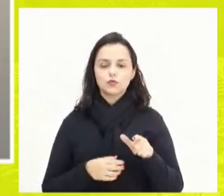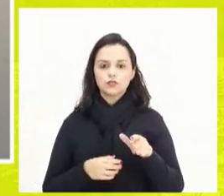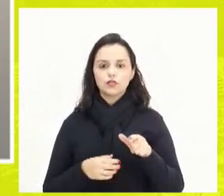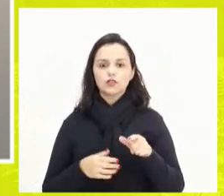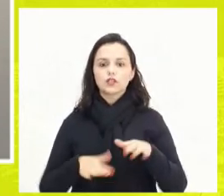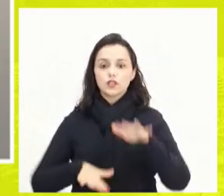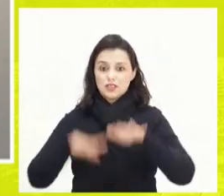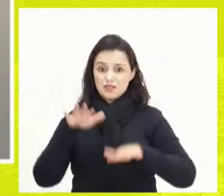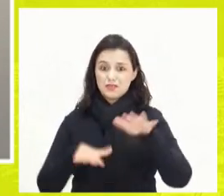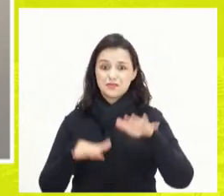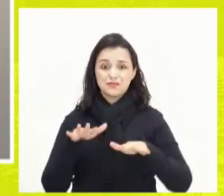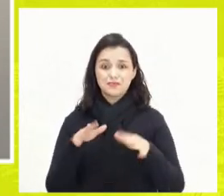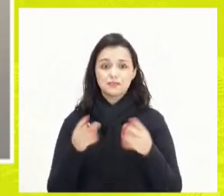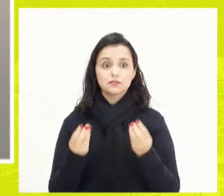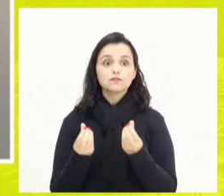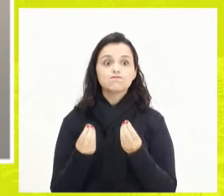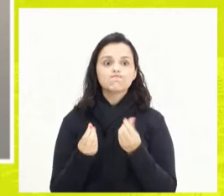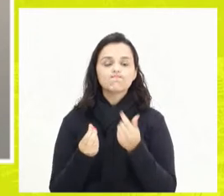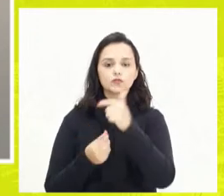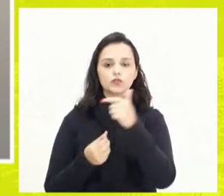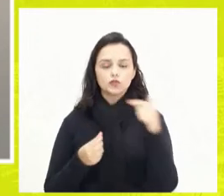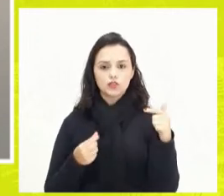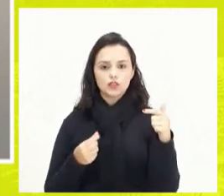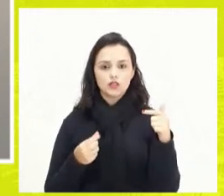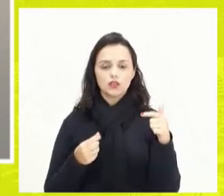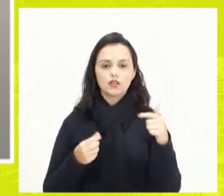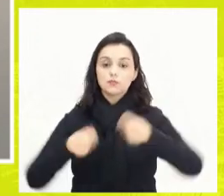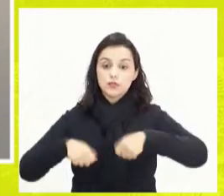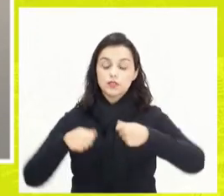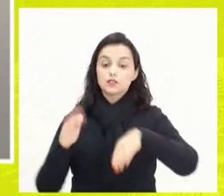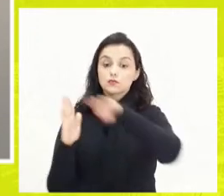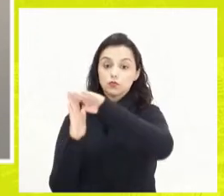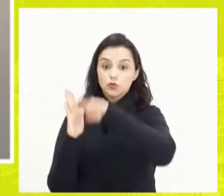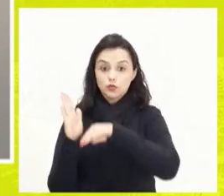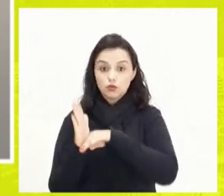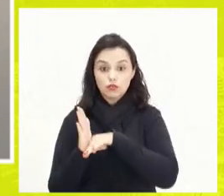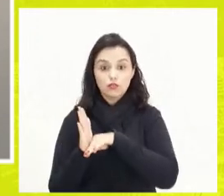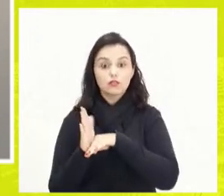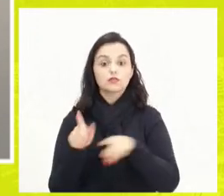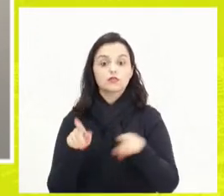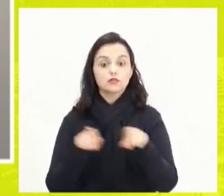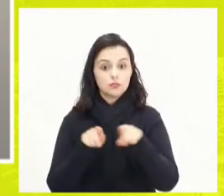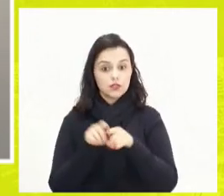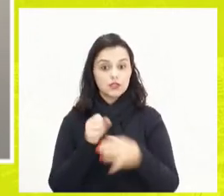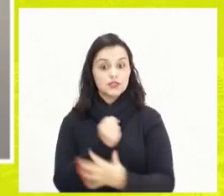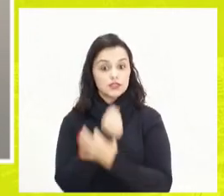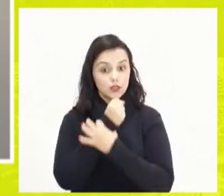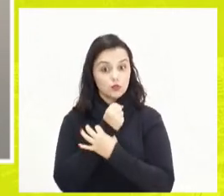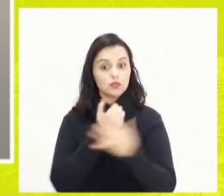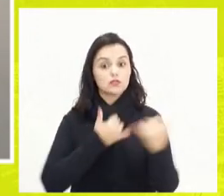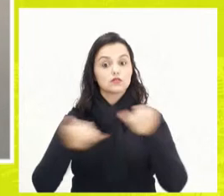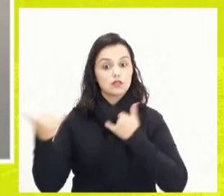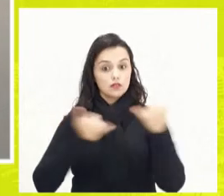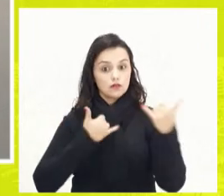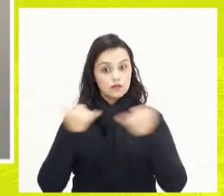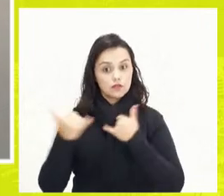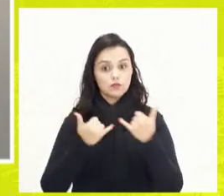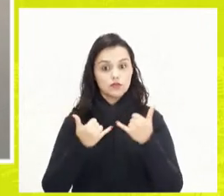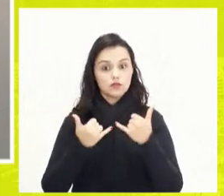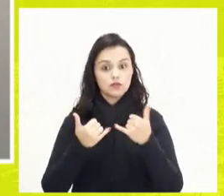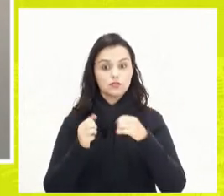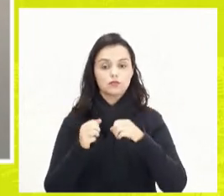abstract there must be protocol including as far as security of information the